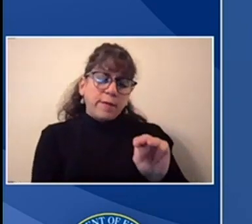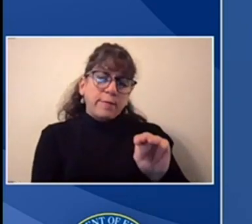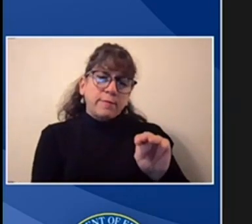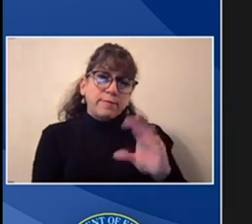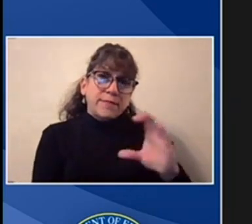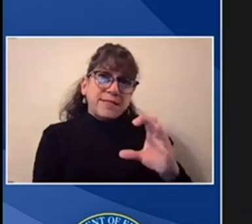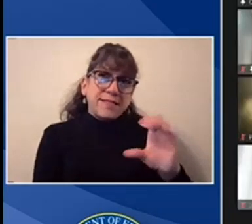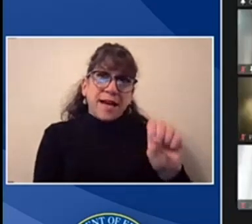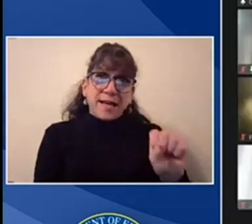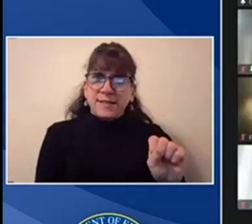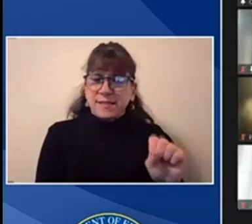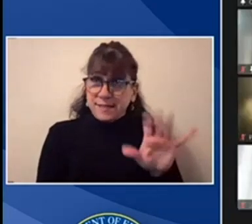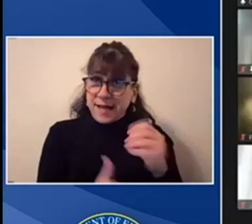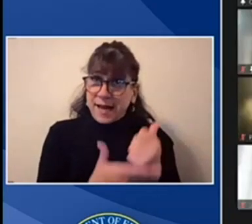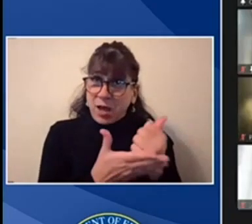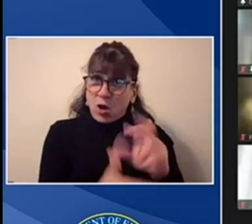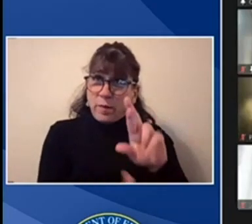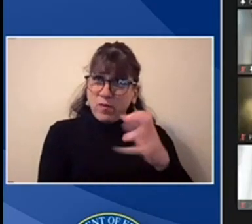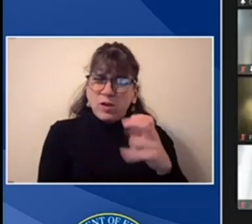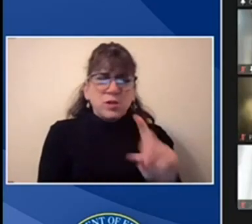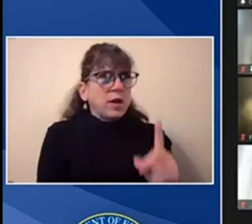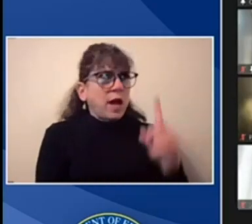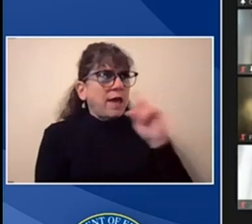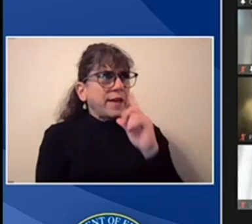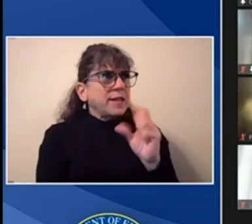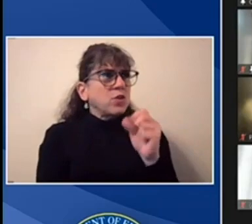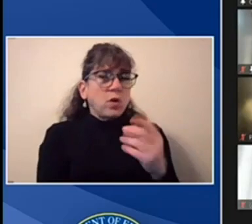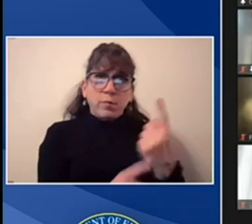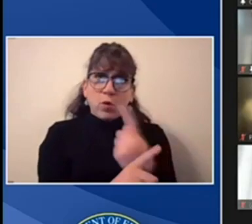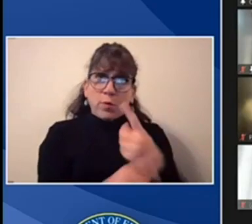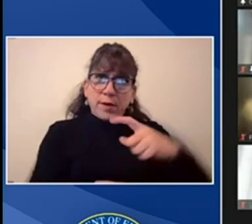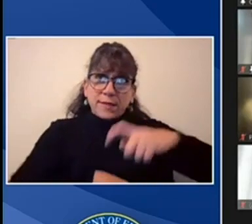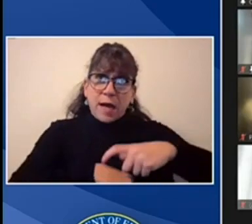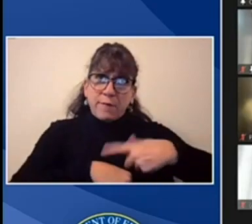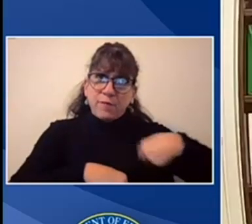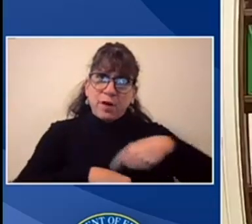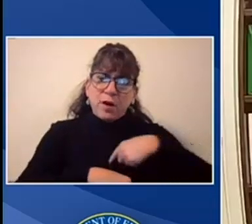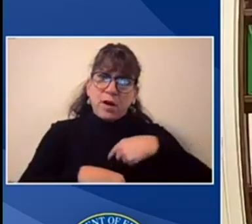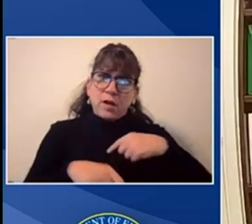Richard? I think so. So this would be an appropriate time for us to also